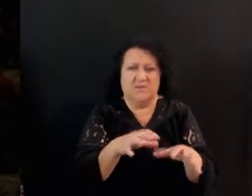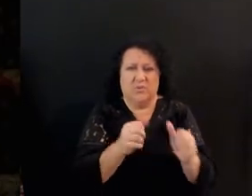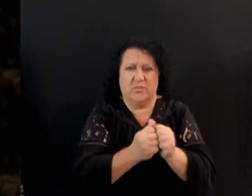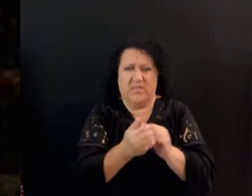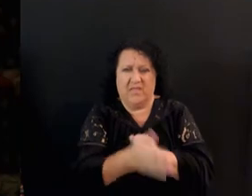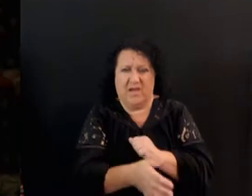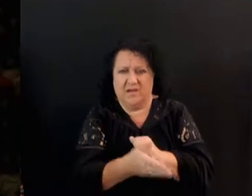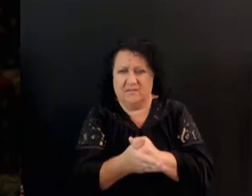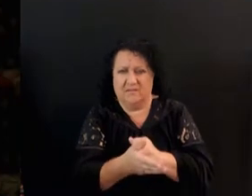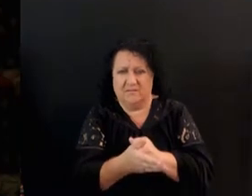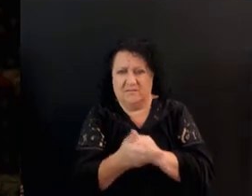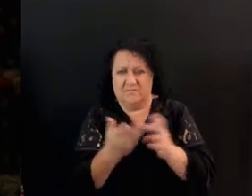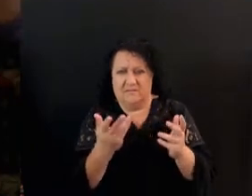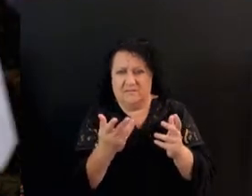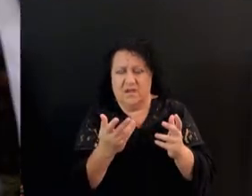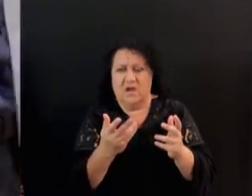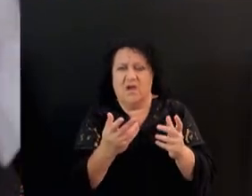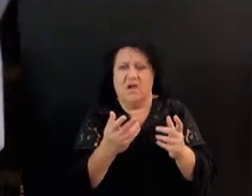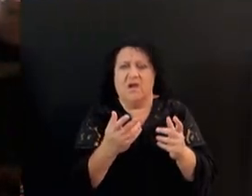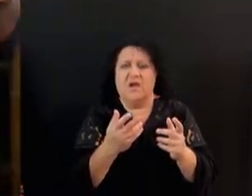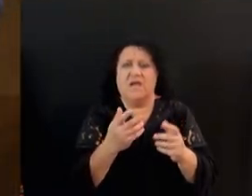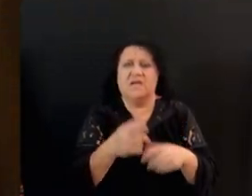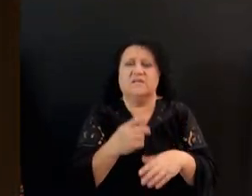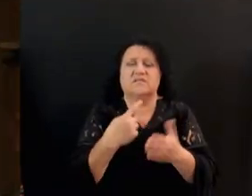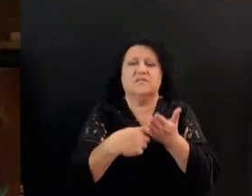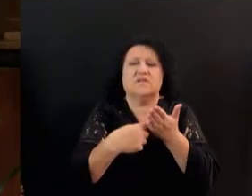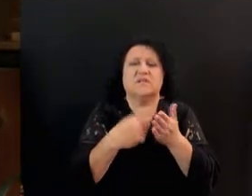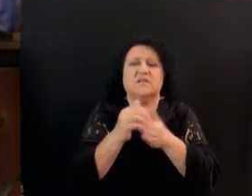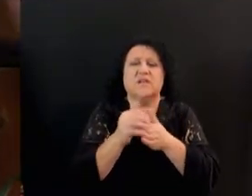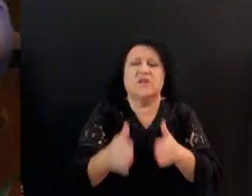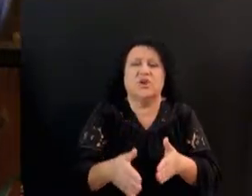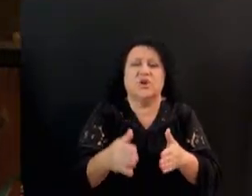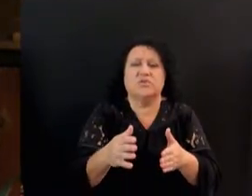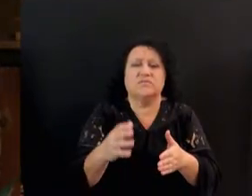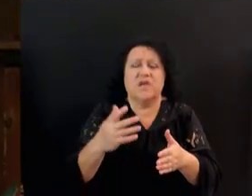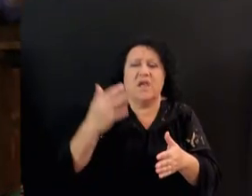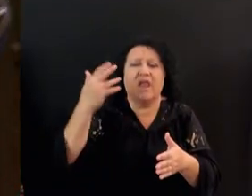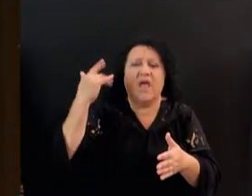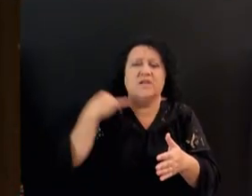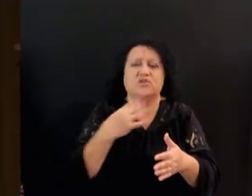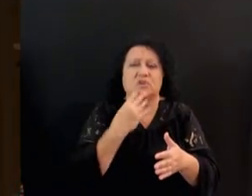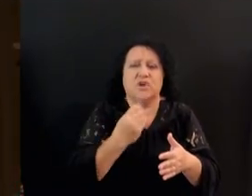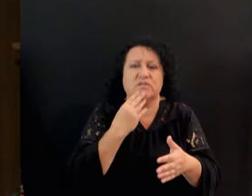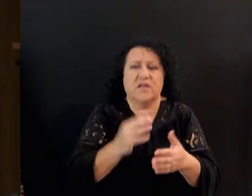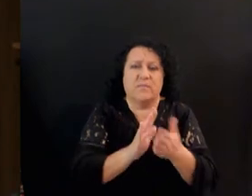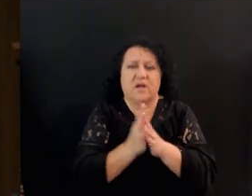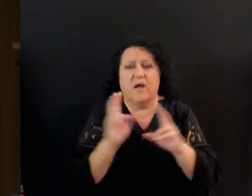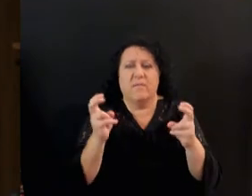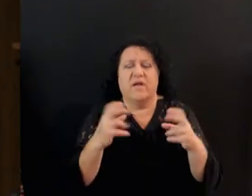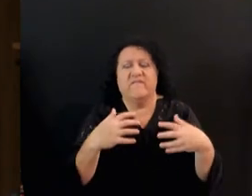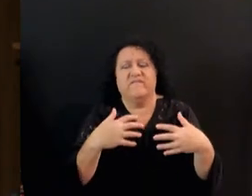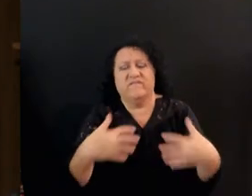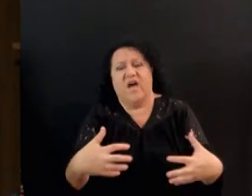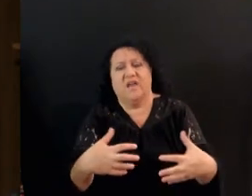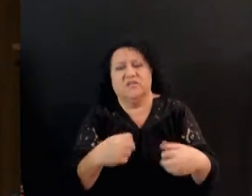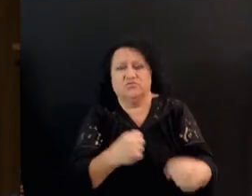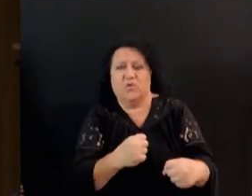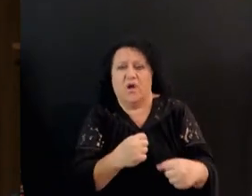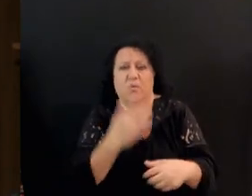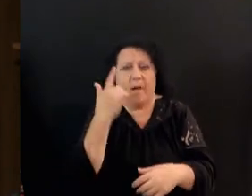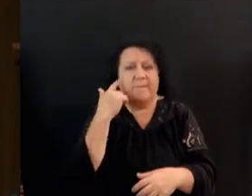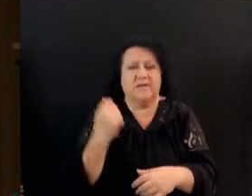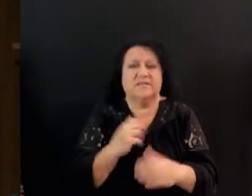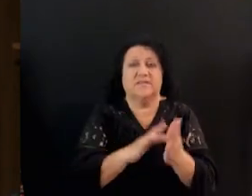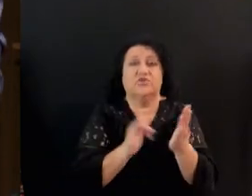sort. He's talking about leaders in ancient Israel that had grown fat and strong, so to speak, because they took advantage of and